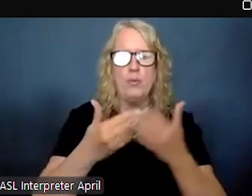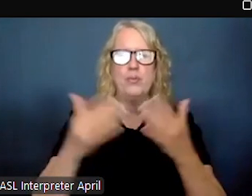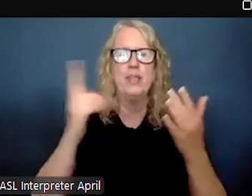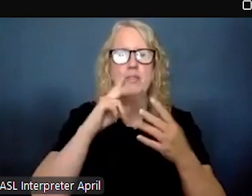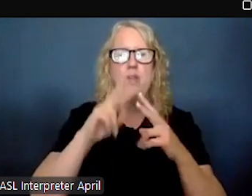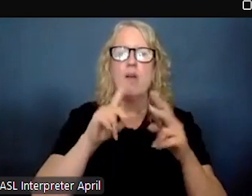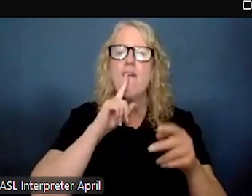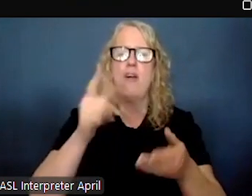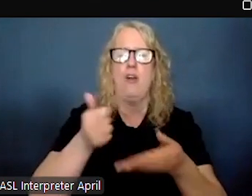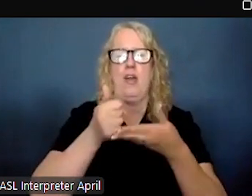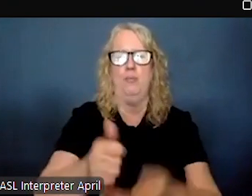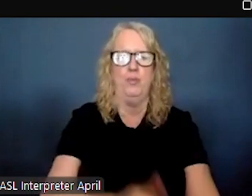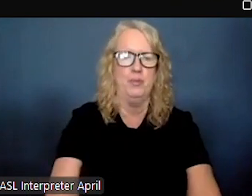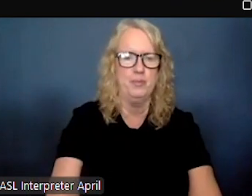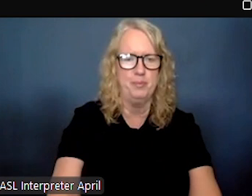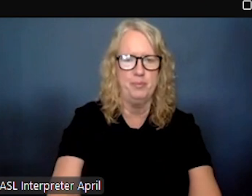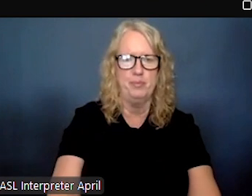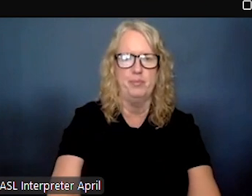helpful.